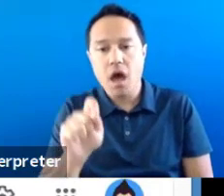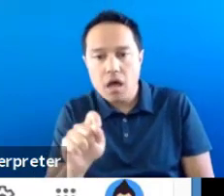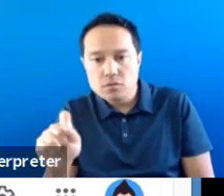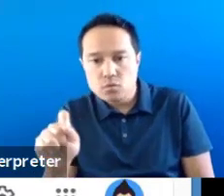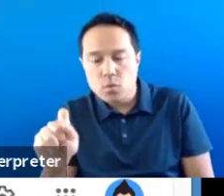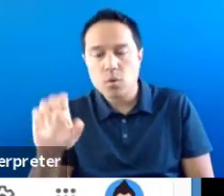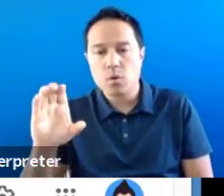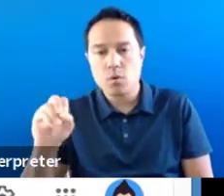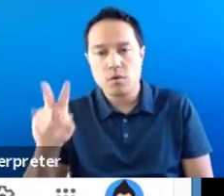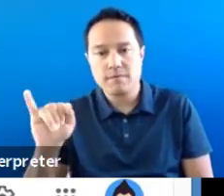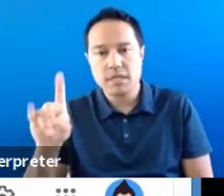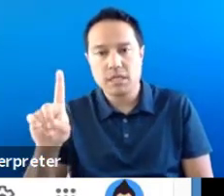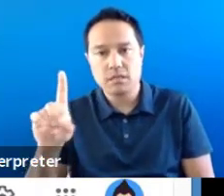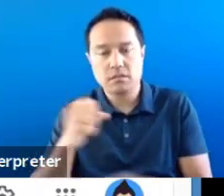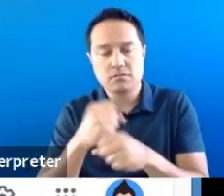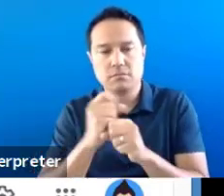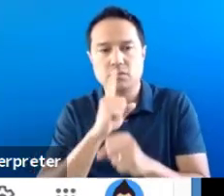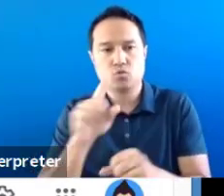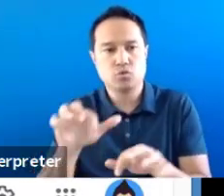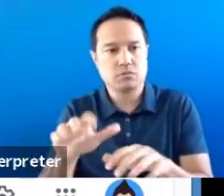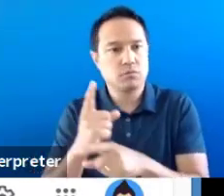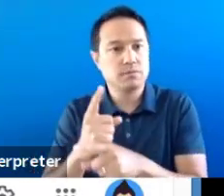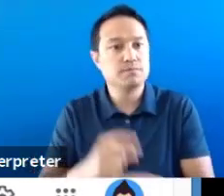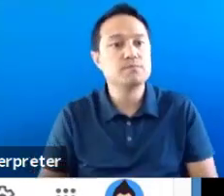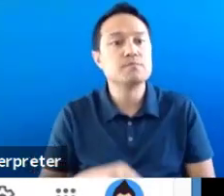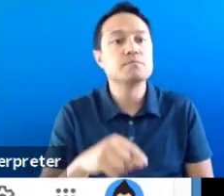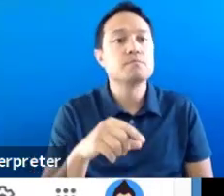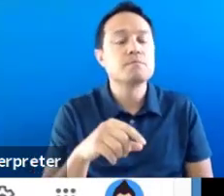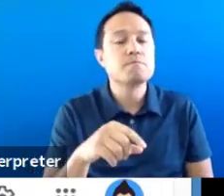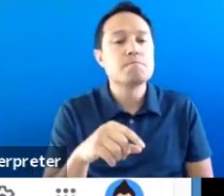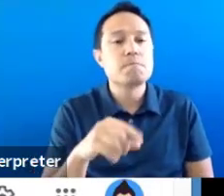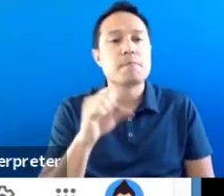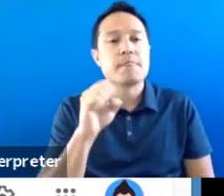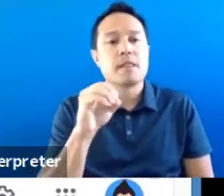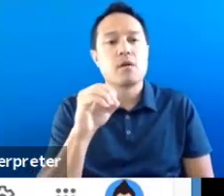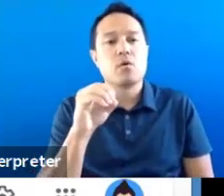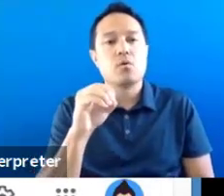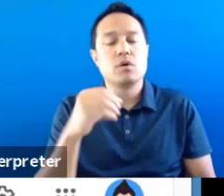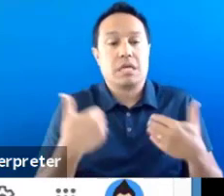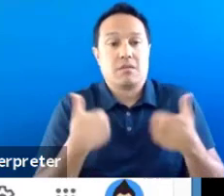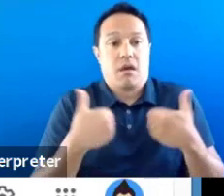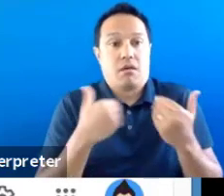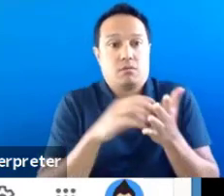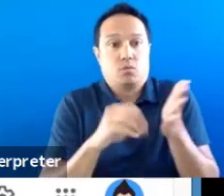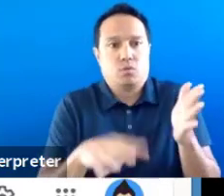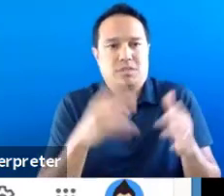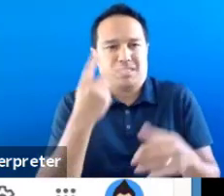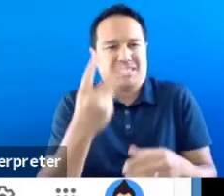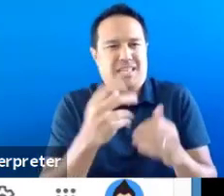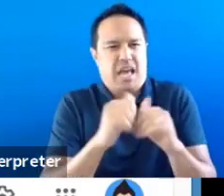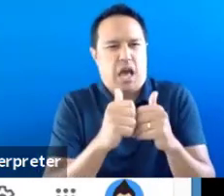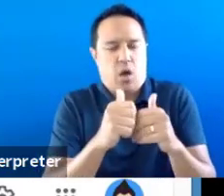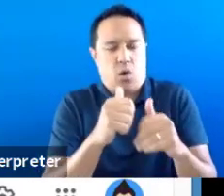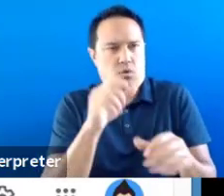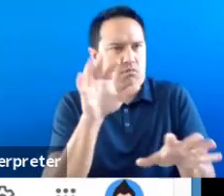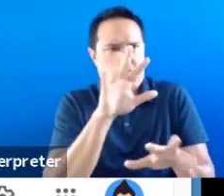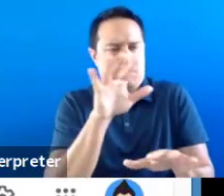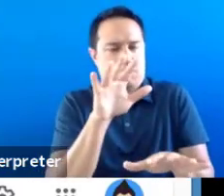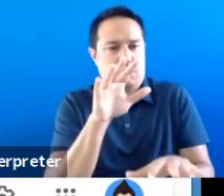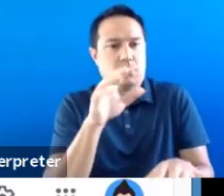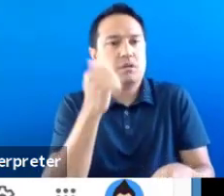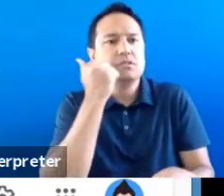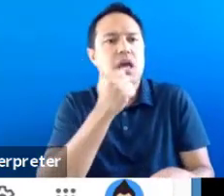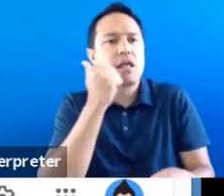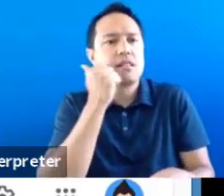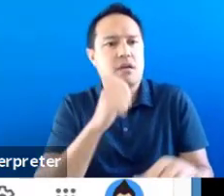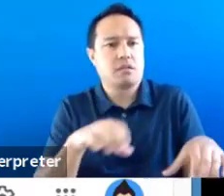So that way they can kind of see the flow. So I would do it daily for your activities, and then break